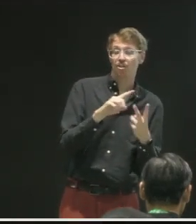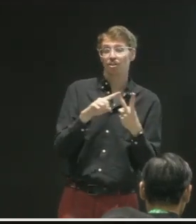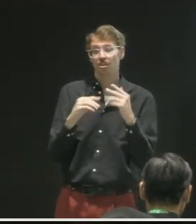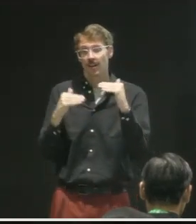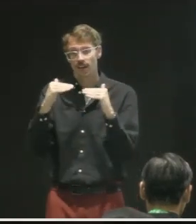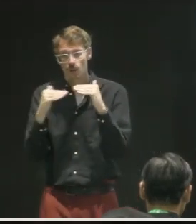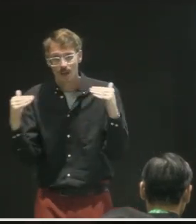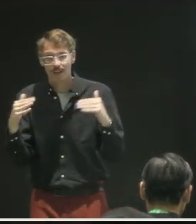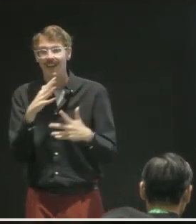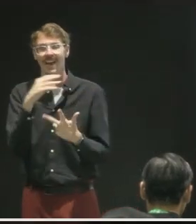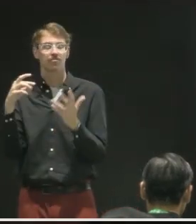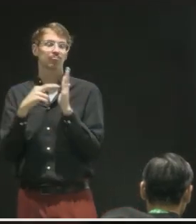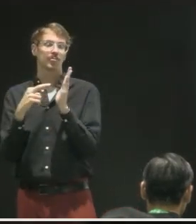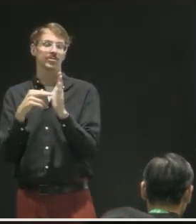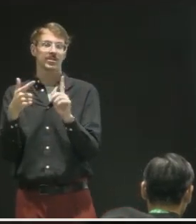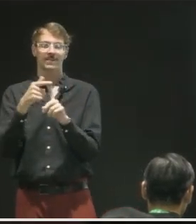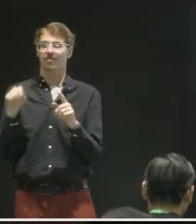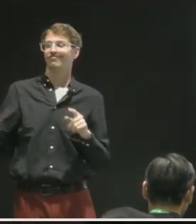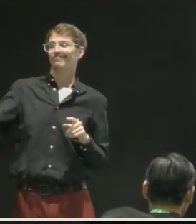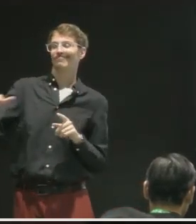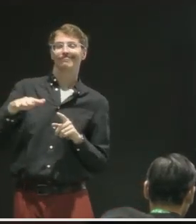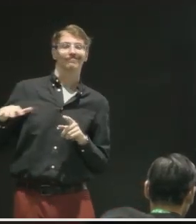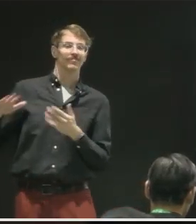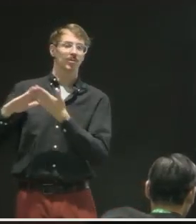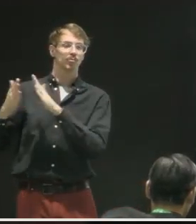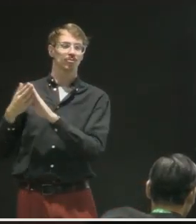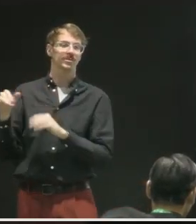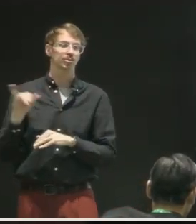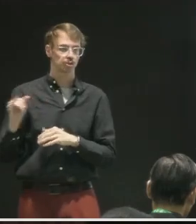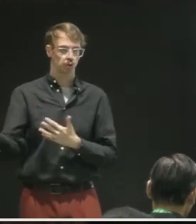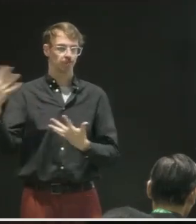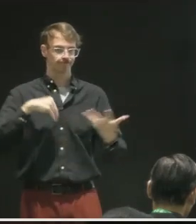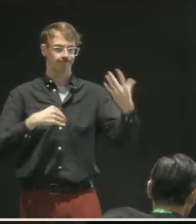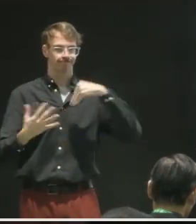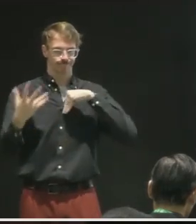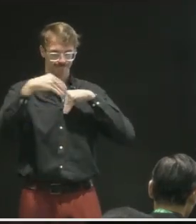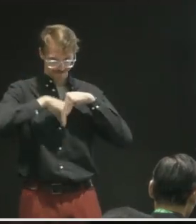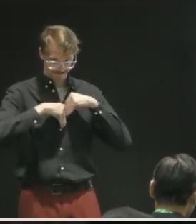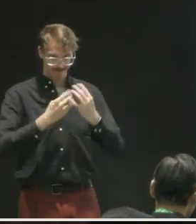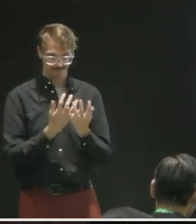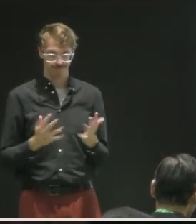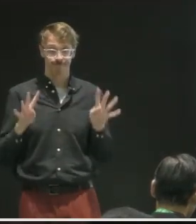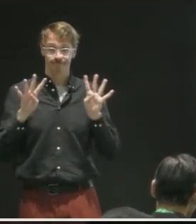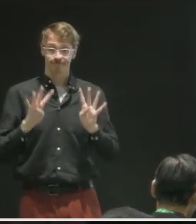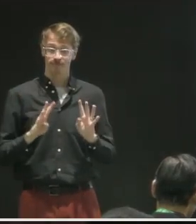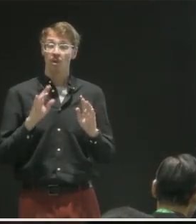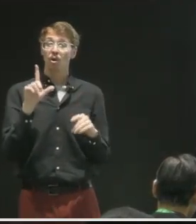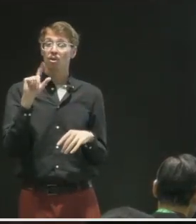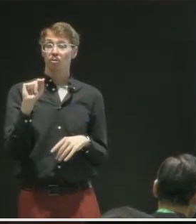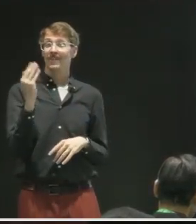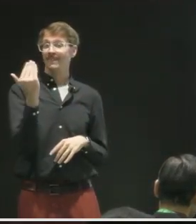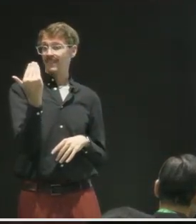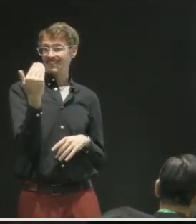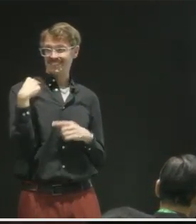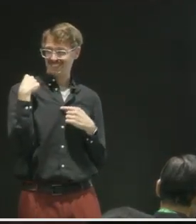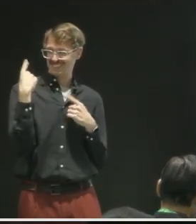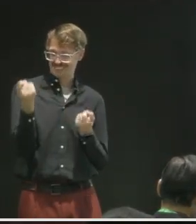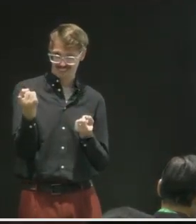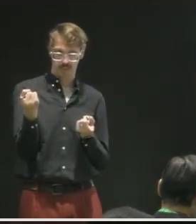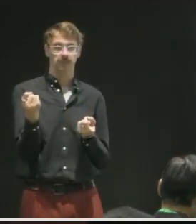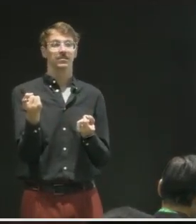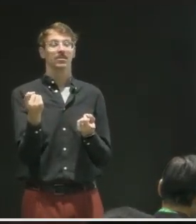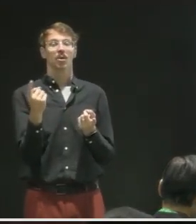civil society organization respectively. So since 2015 to date, so 107 trainees,